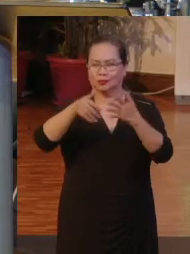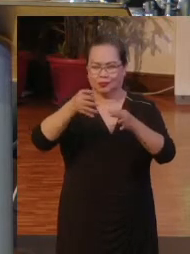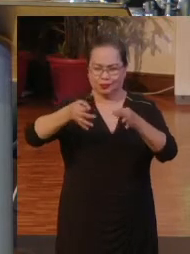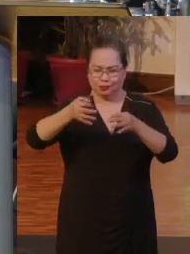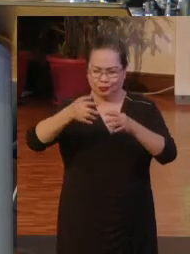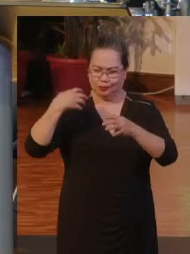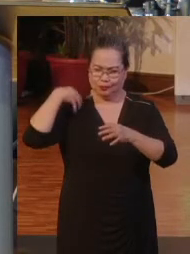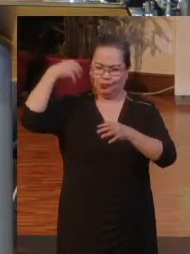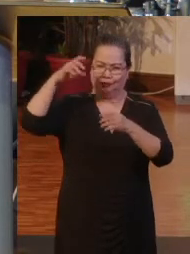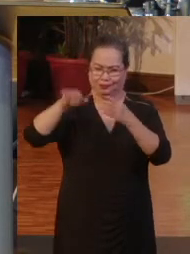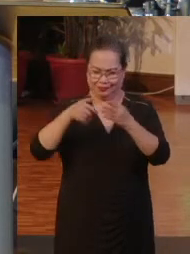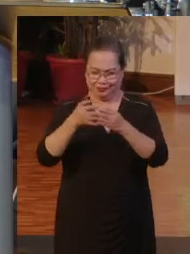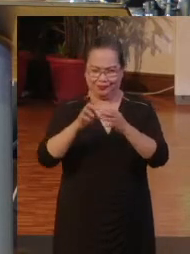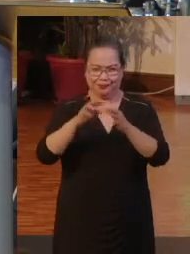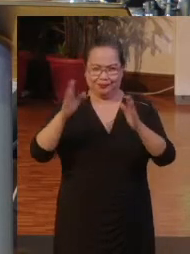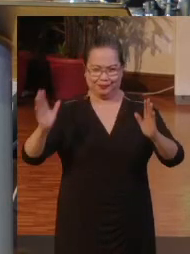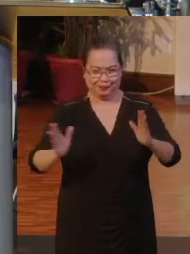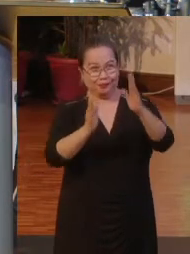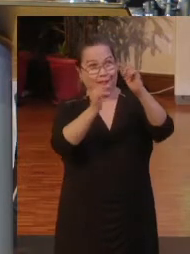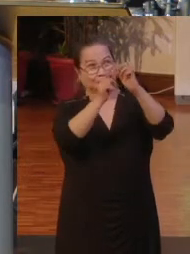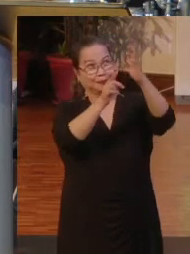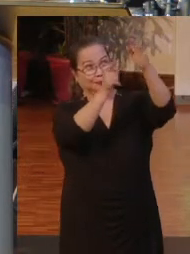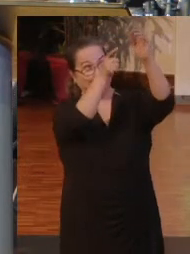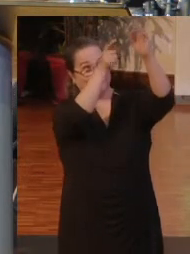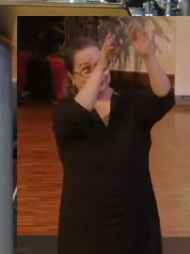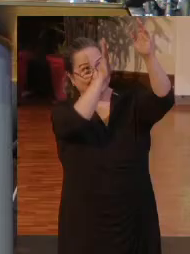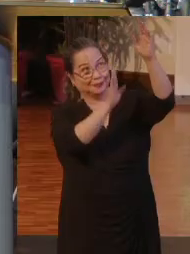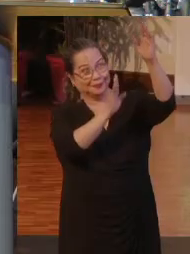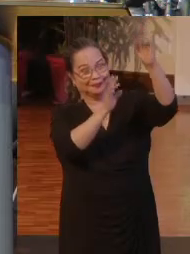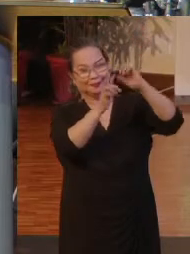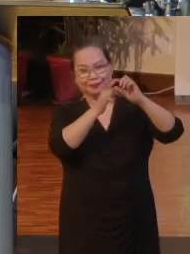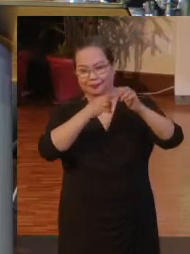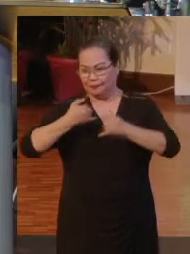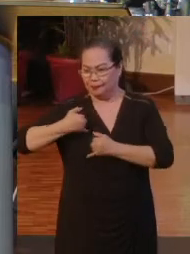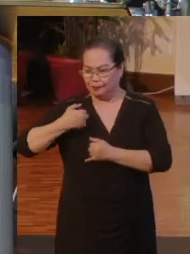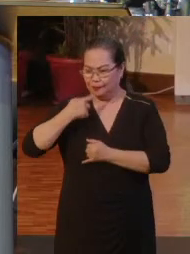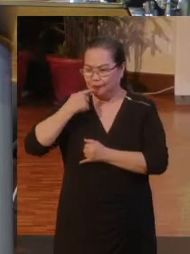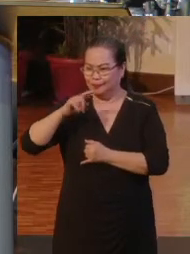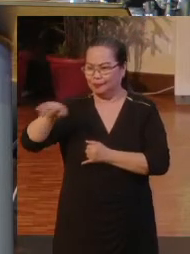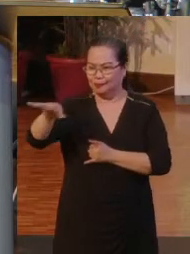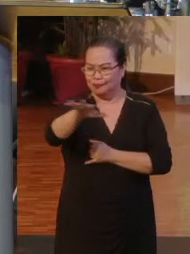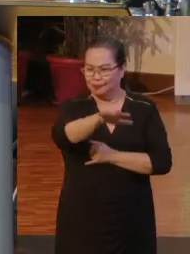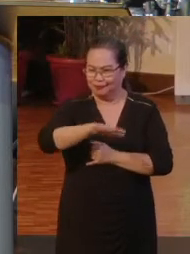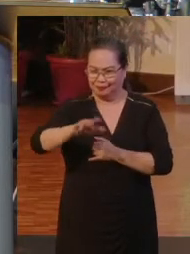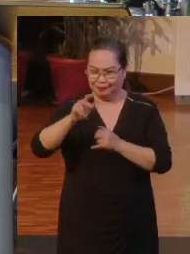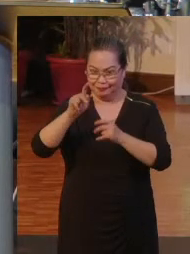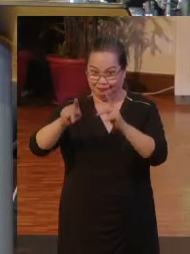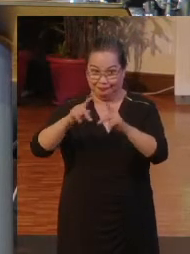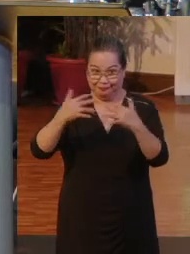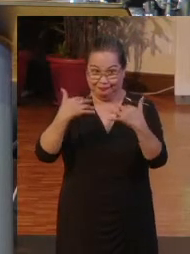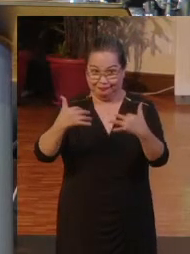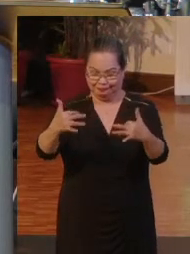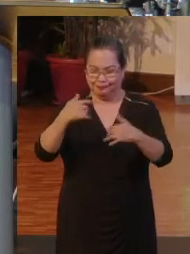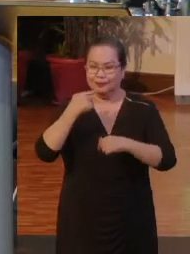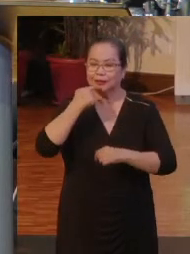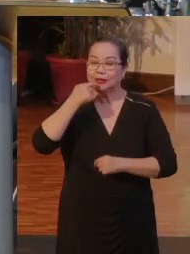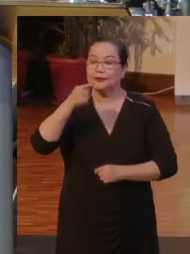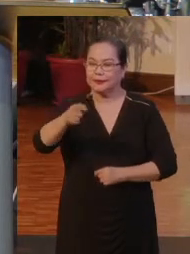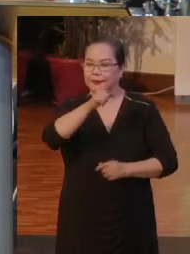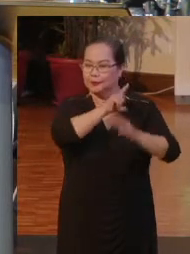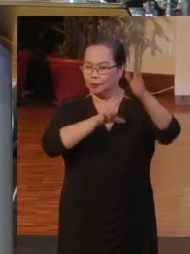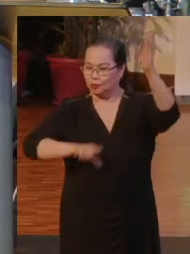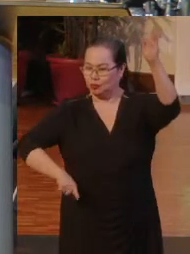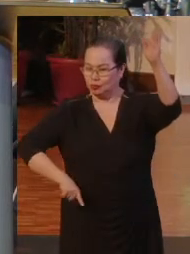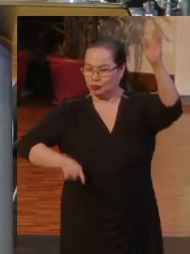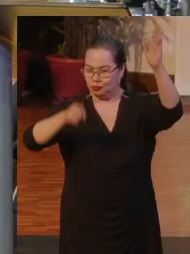presented themselves before God. And Joshua said to all the people, "Thus says the Lord, the God